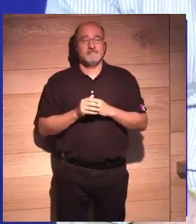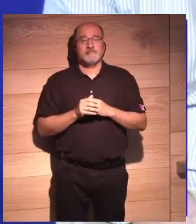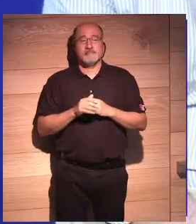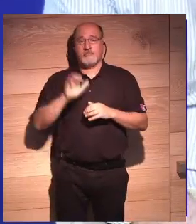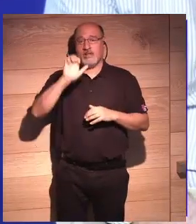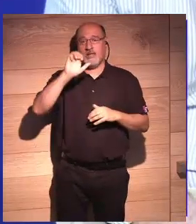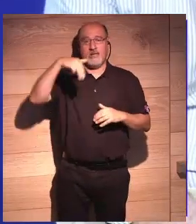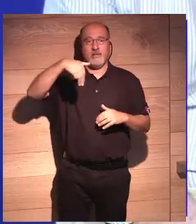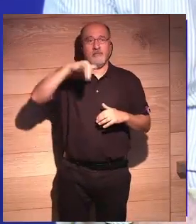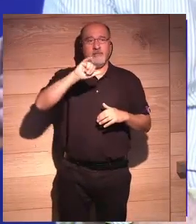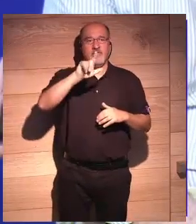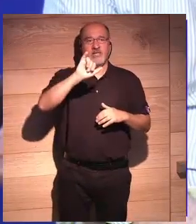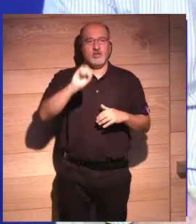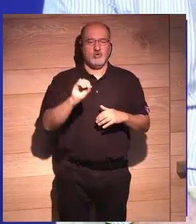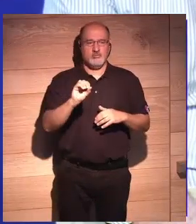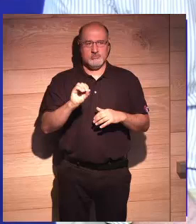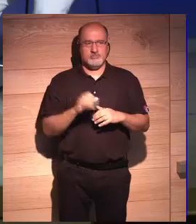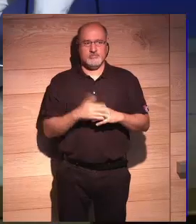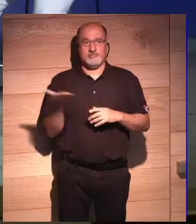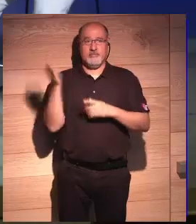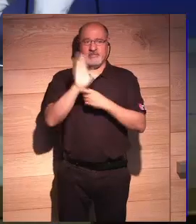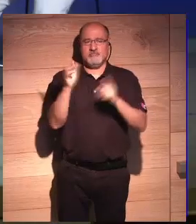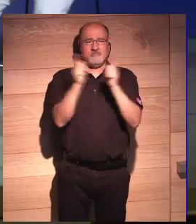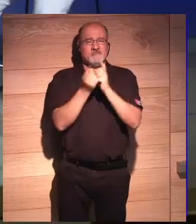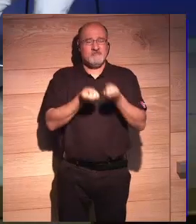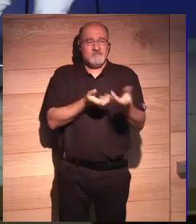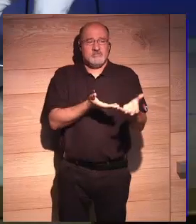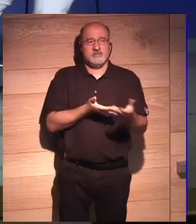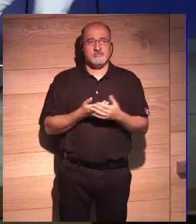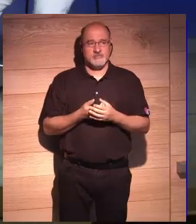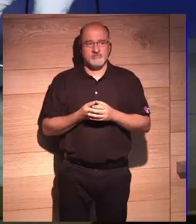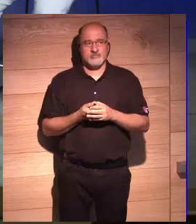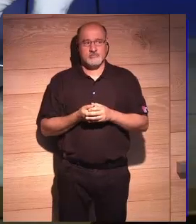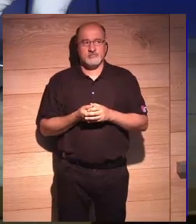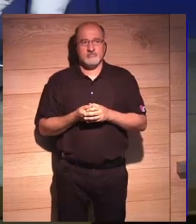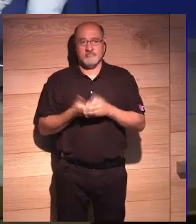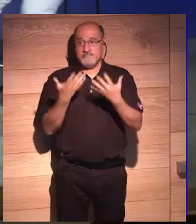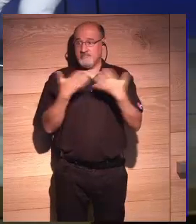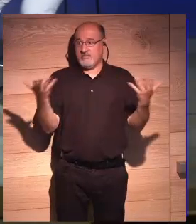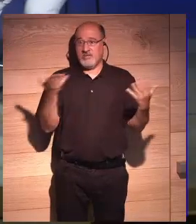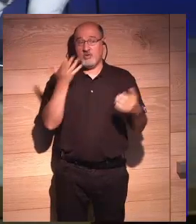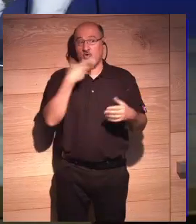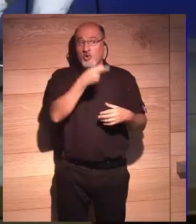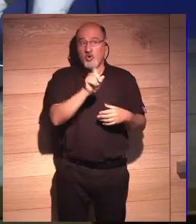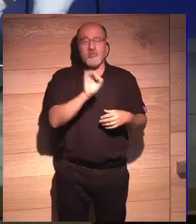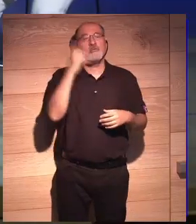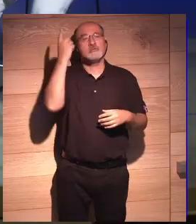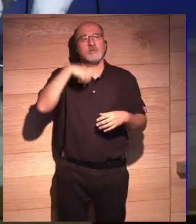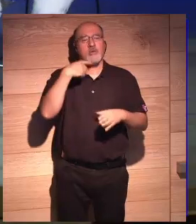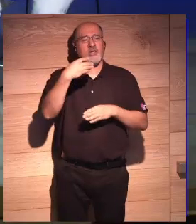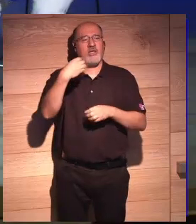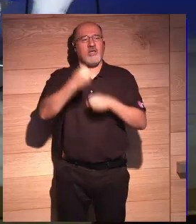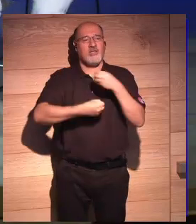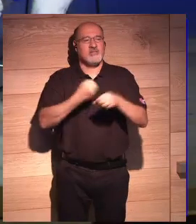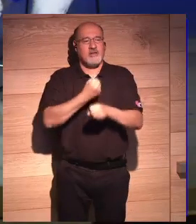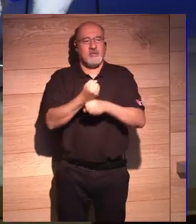we could start by Emilio. So maybe we can have a first round to introduce yourselves and tell the rest of the audience what you